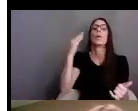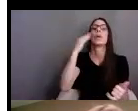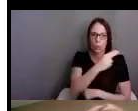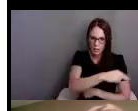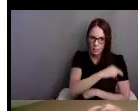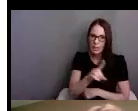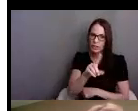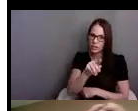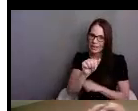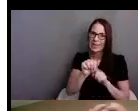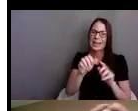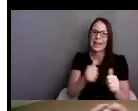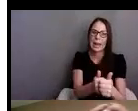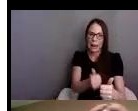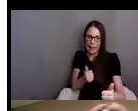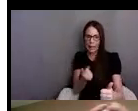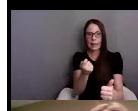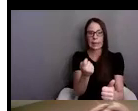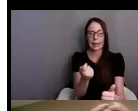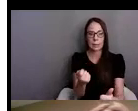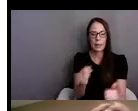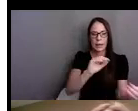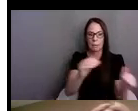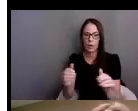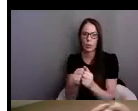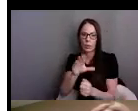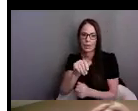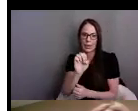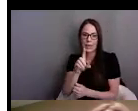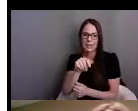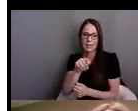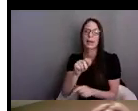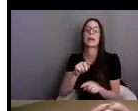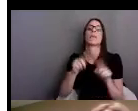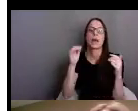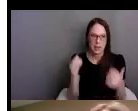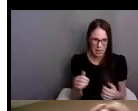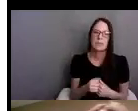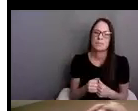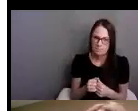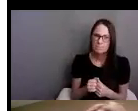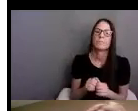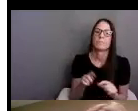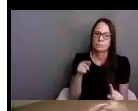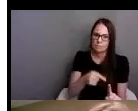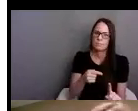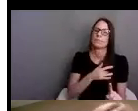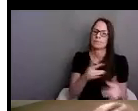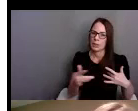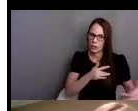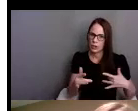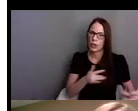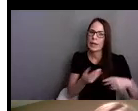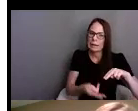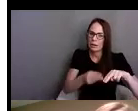data can lag a little bit behind case data, but we do continue to see this concerning increasing trend in hospitalizations